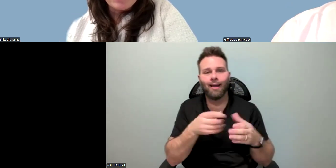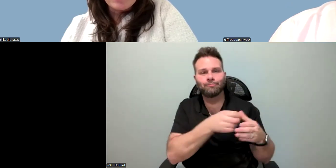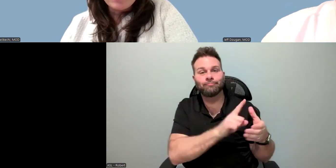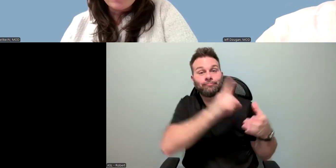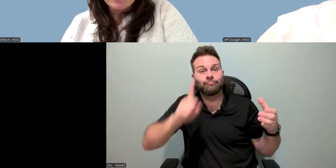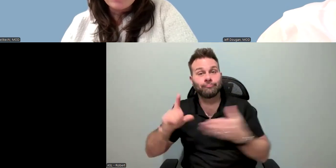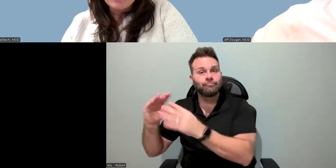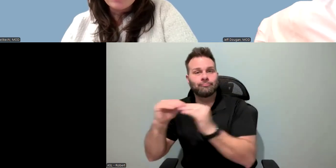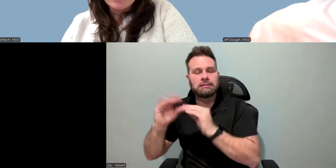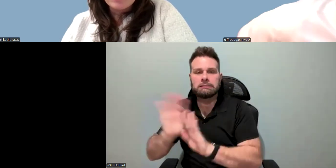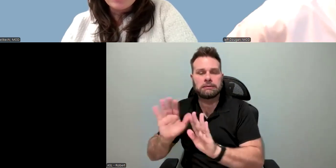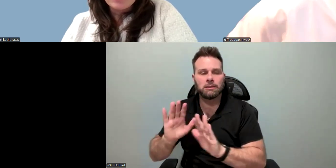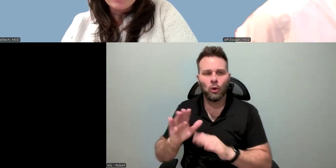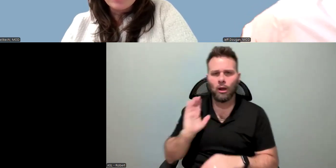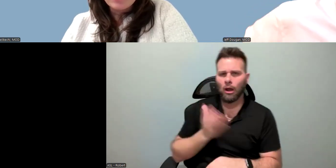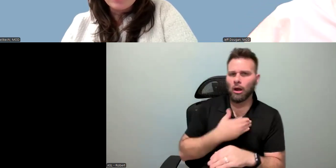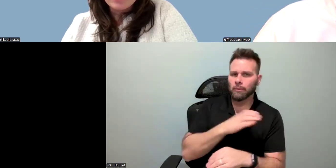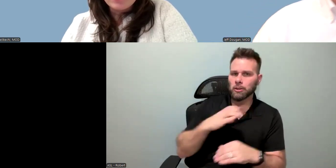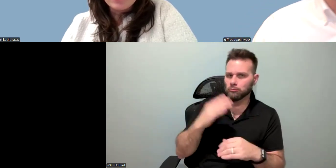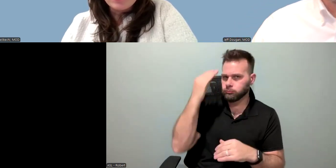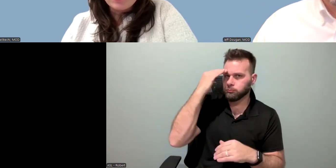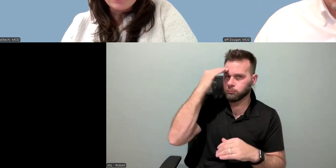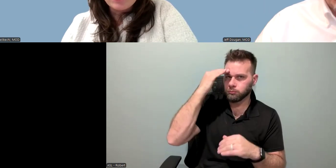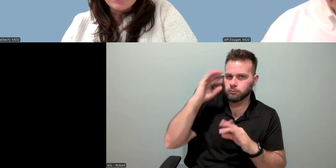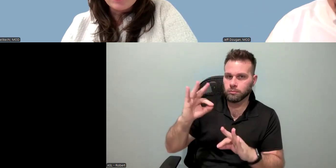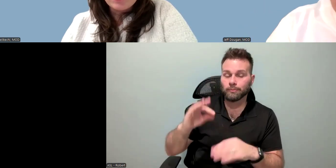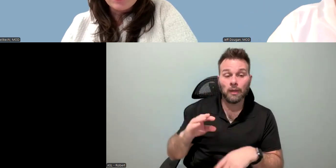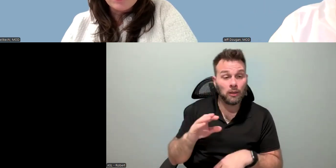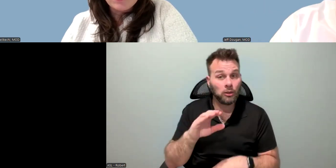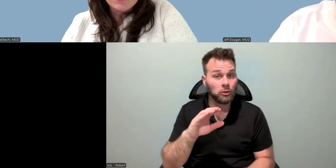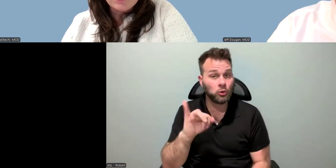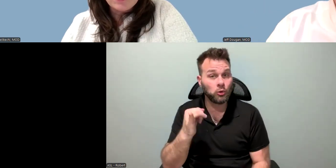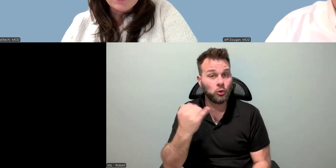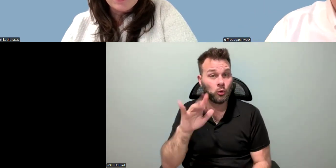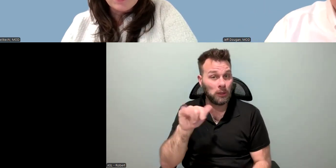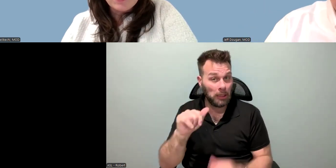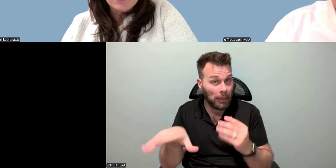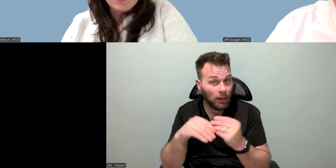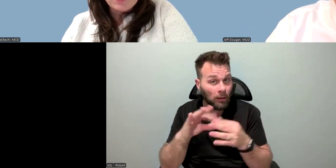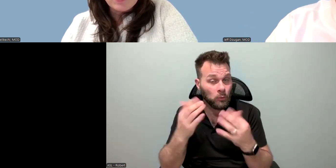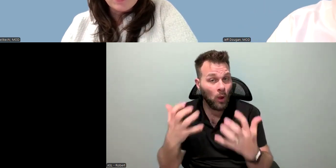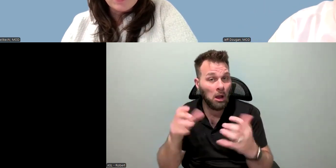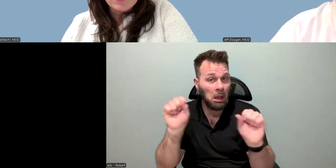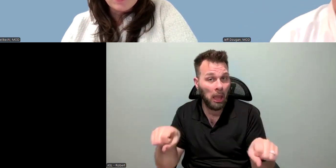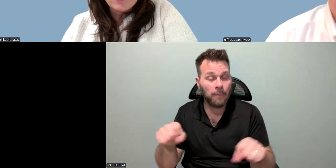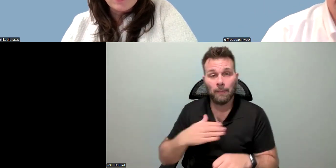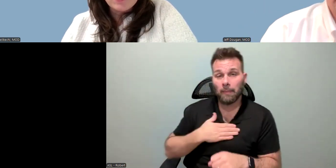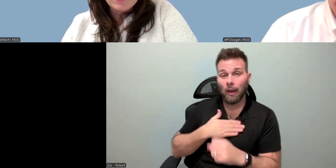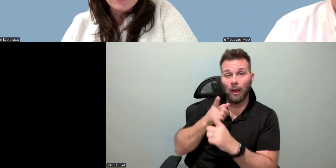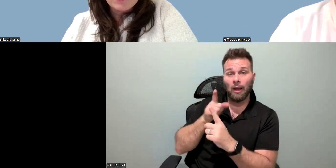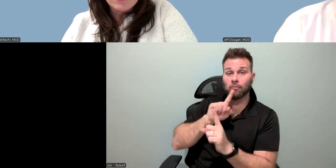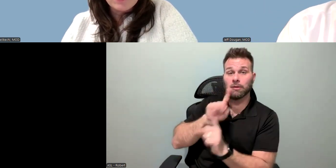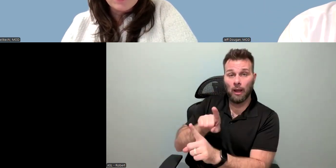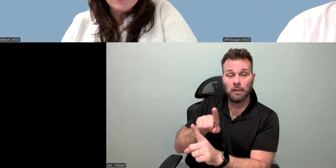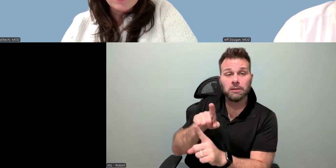Yes. I'm wondering if Julia might want to pop on, but my basic answer is that when you are conducting your meetings,